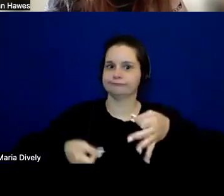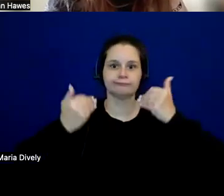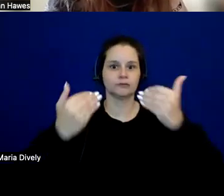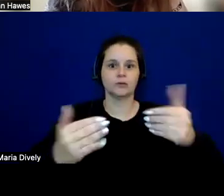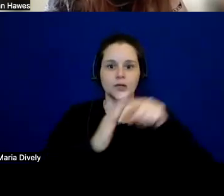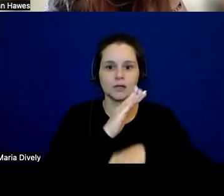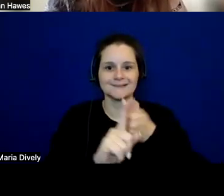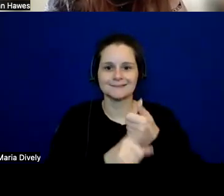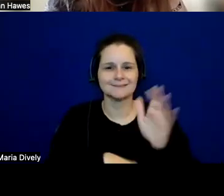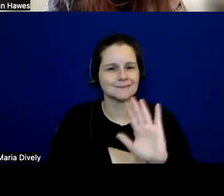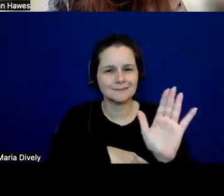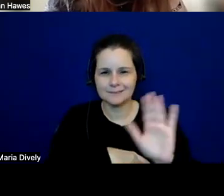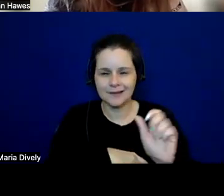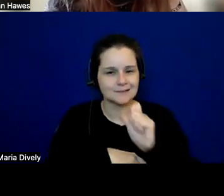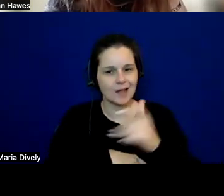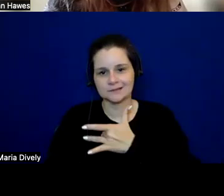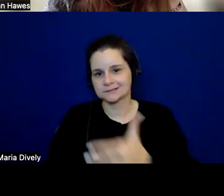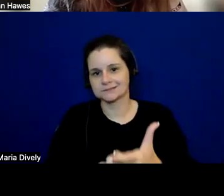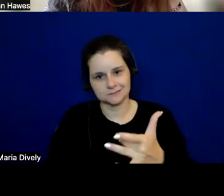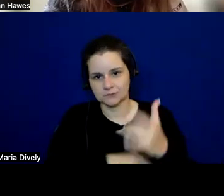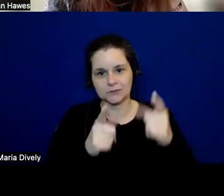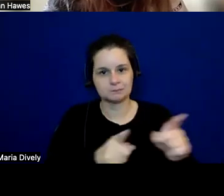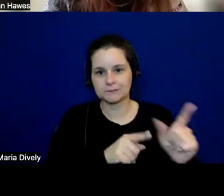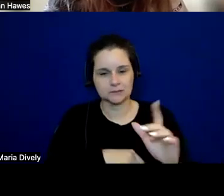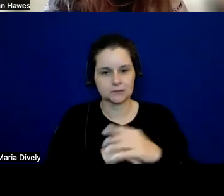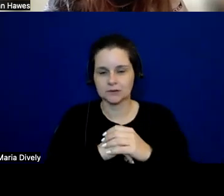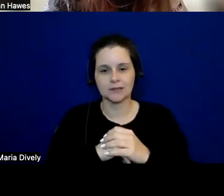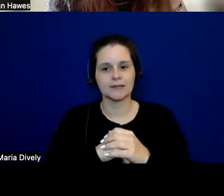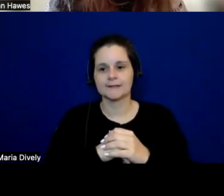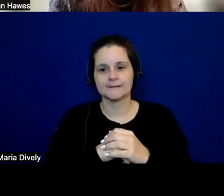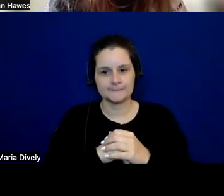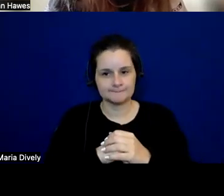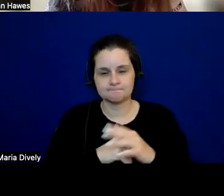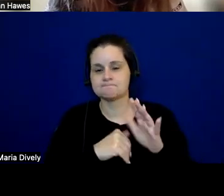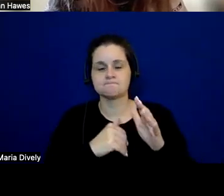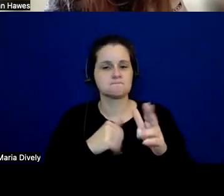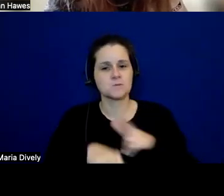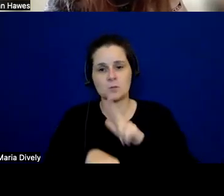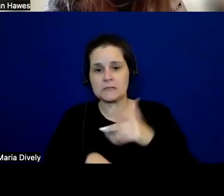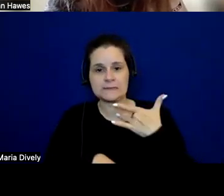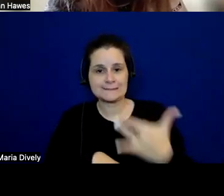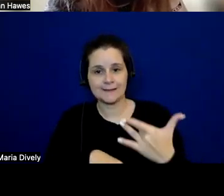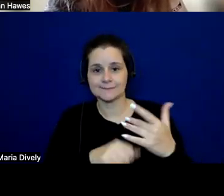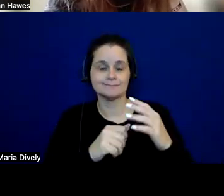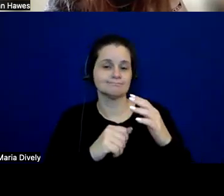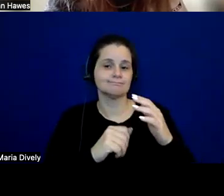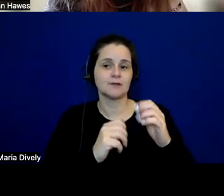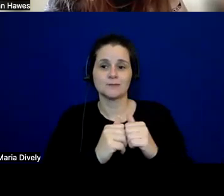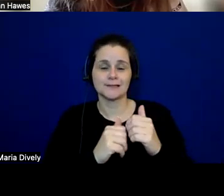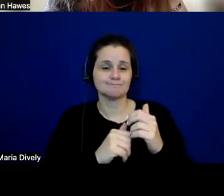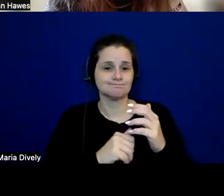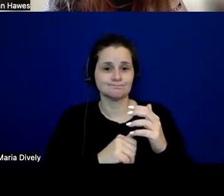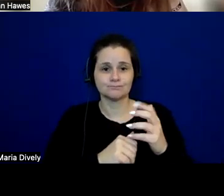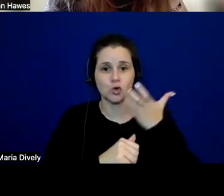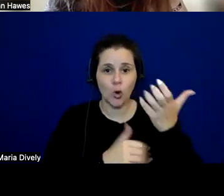but that's not typically the case. Usually there's, whether that's a cry for help, like you